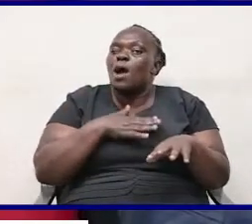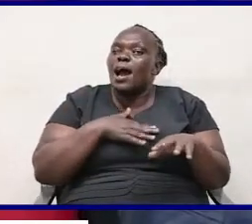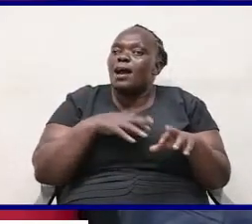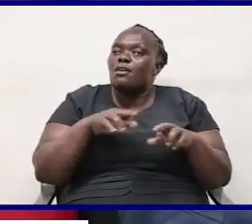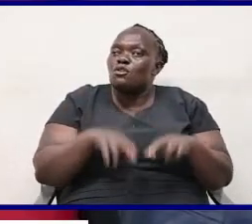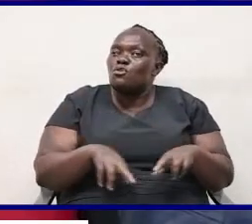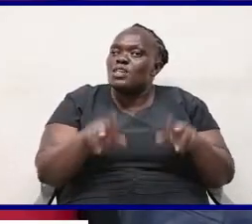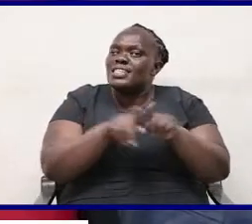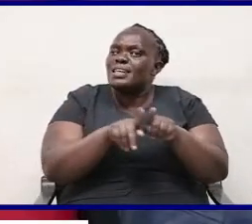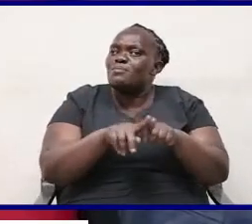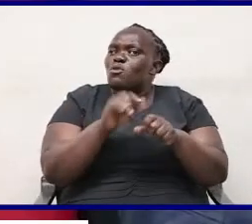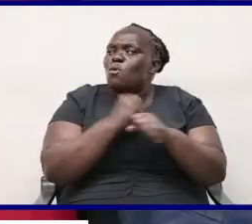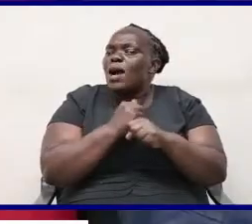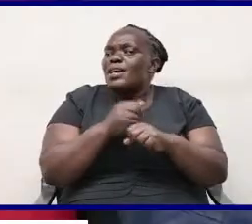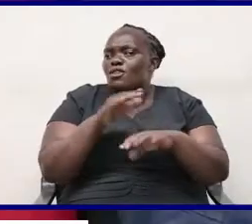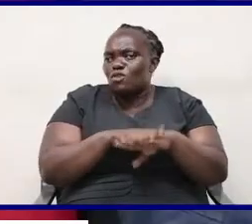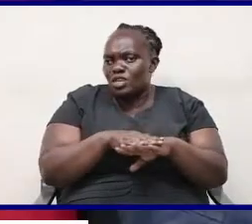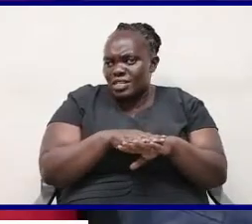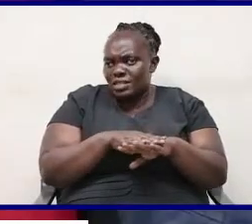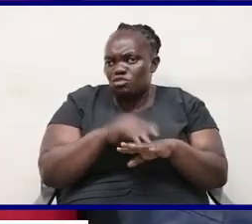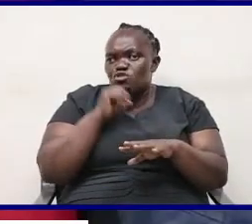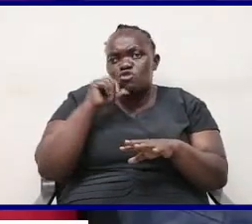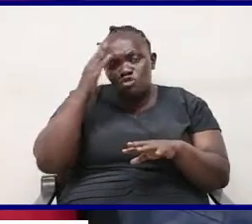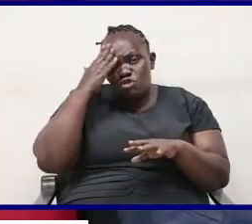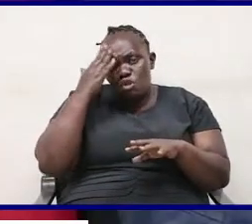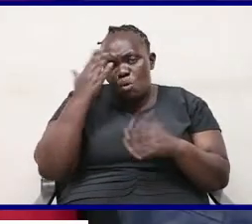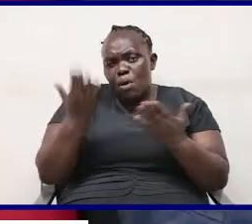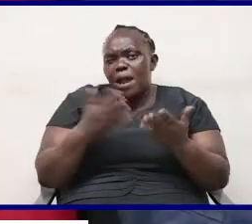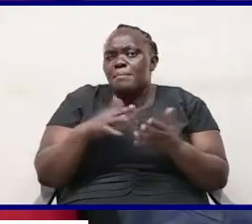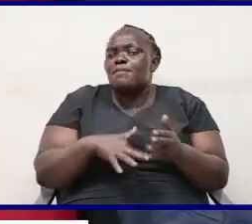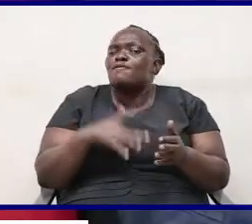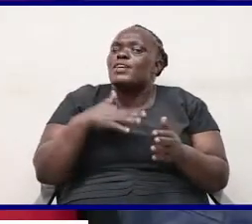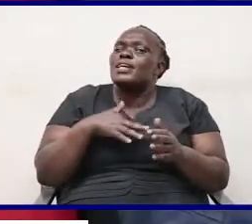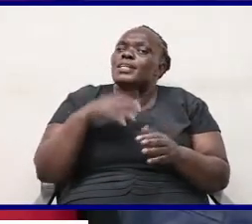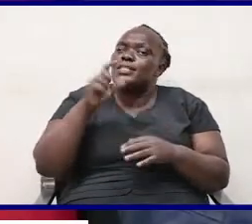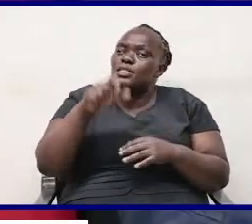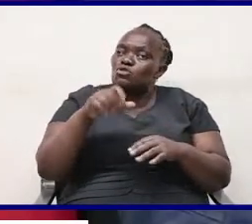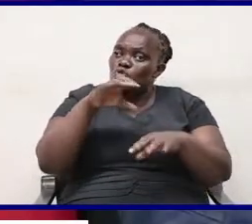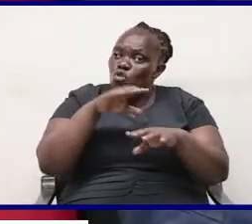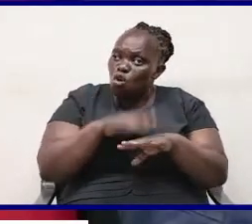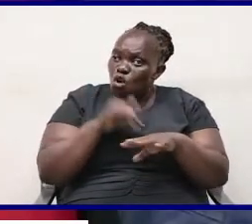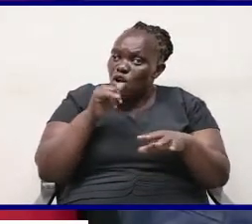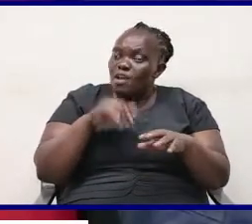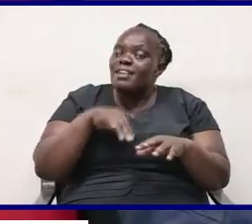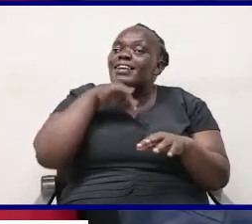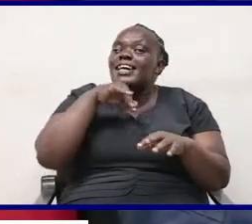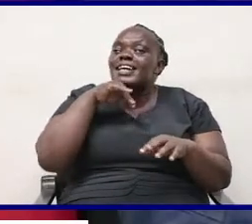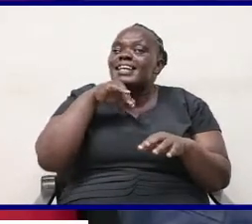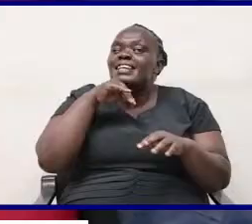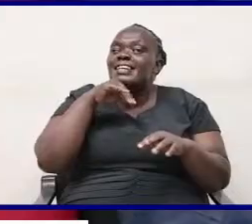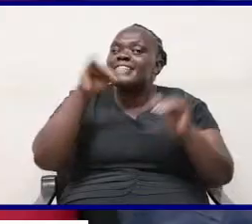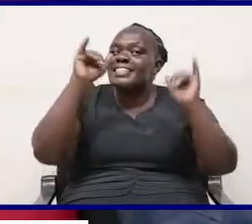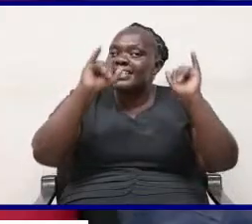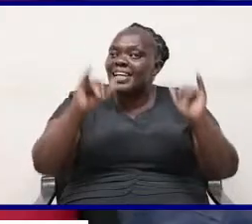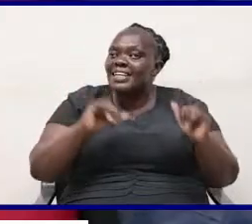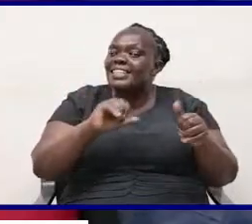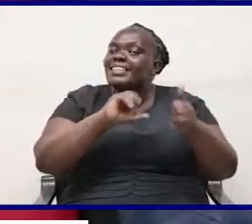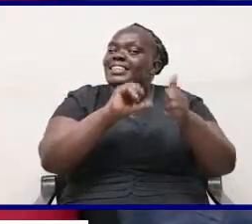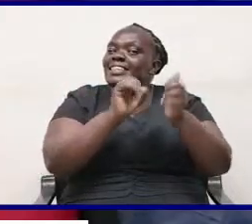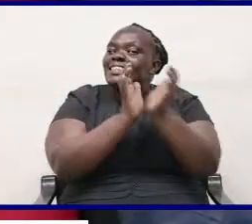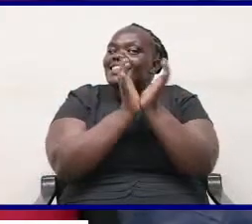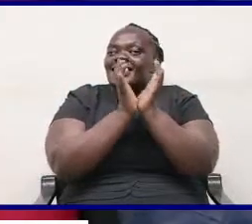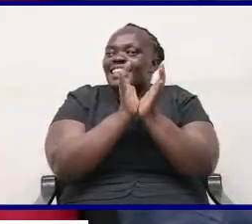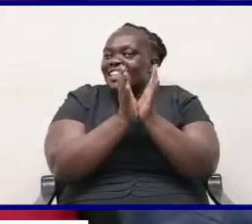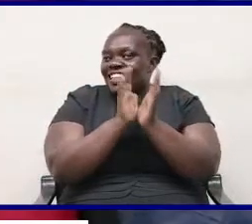infrastructure, working on I don't know, I still feel I just need to call it Raila Amolo Odinga International